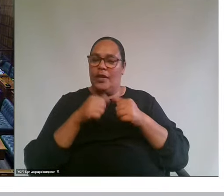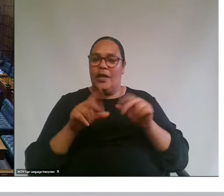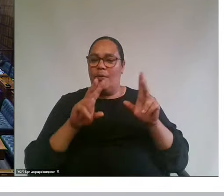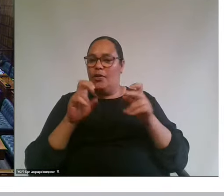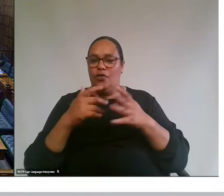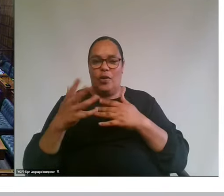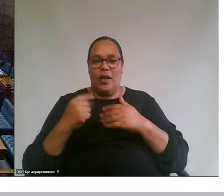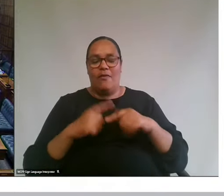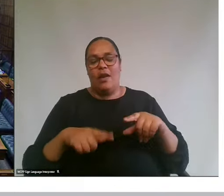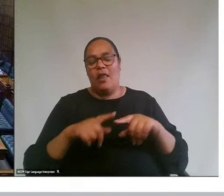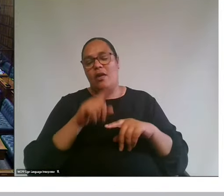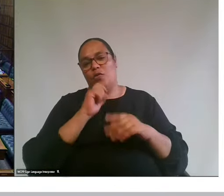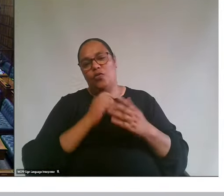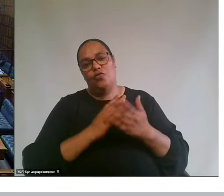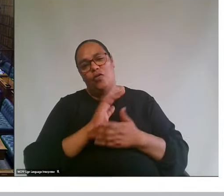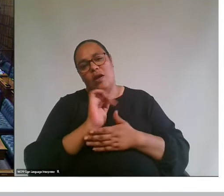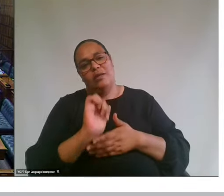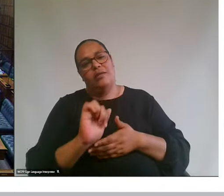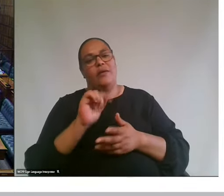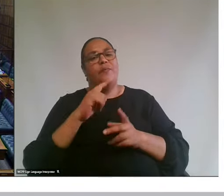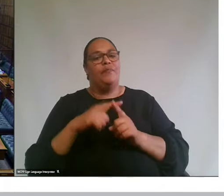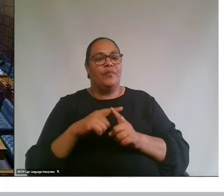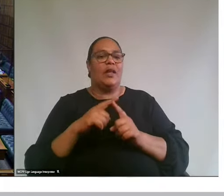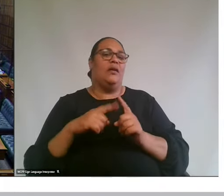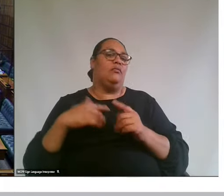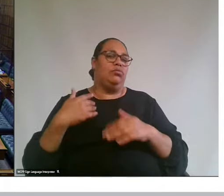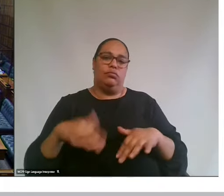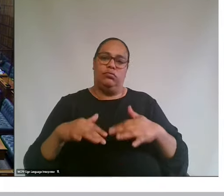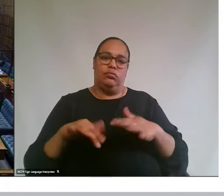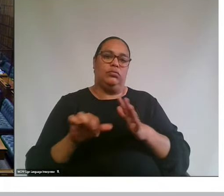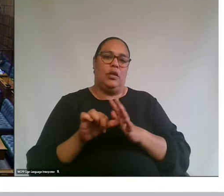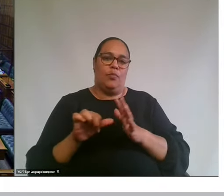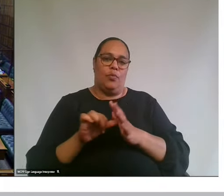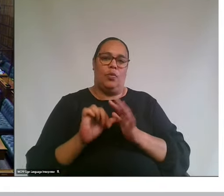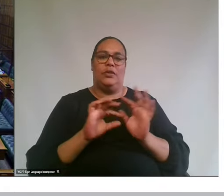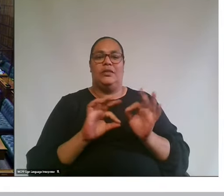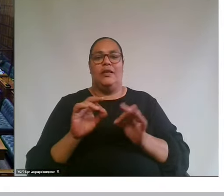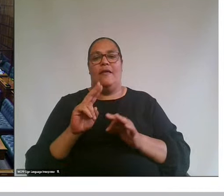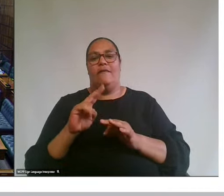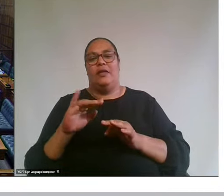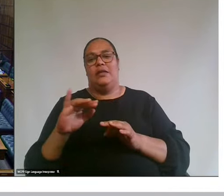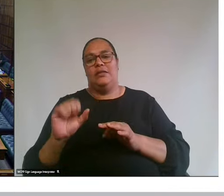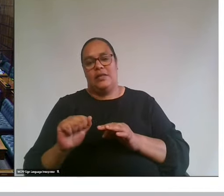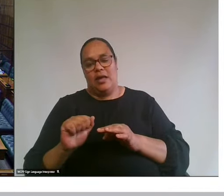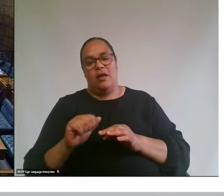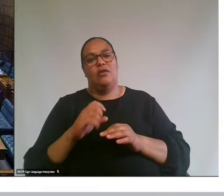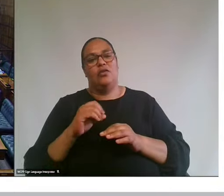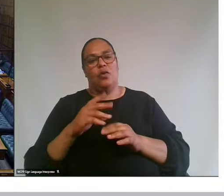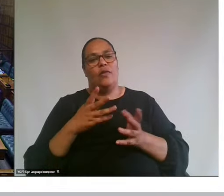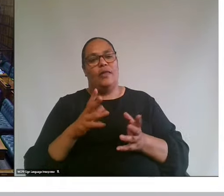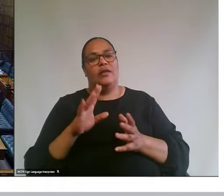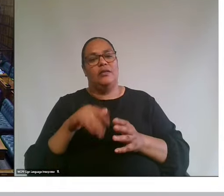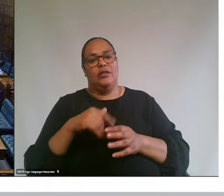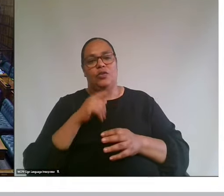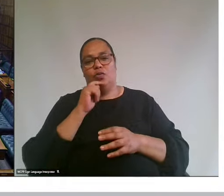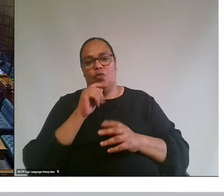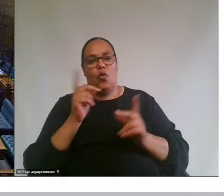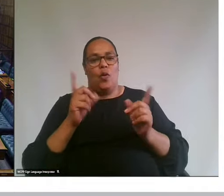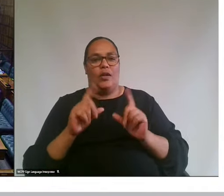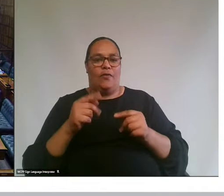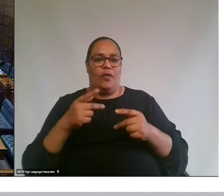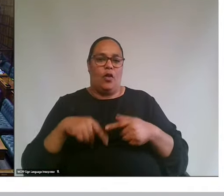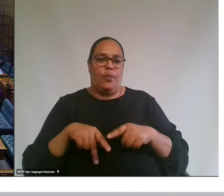have land usage rights and very very importantly Visas so this is a really wonderful